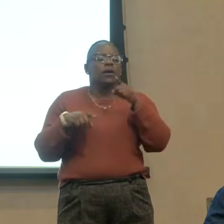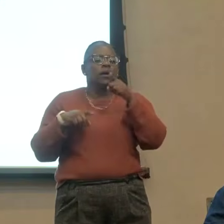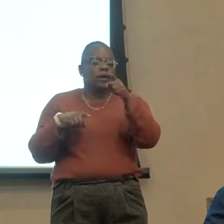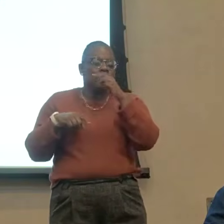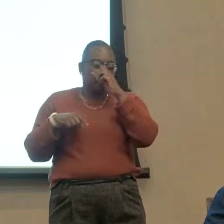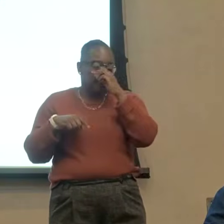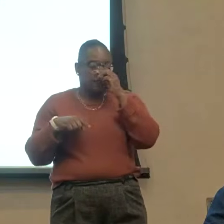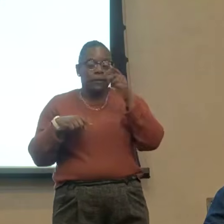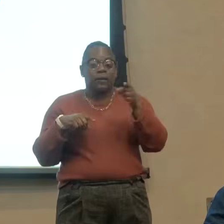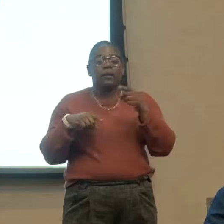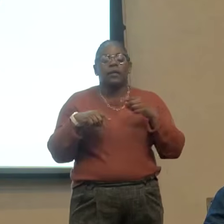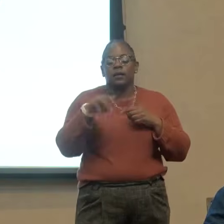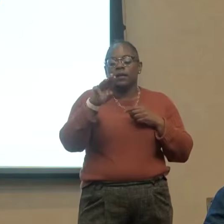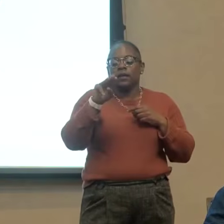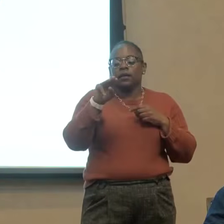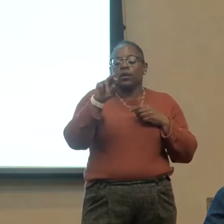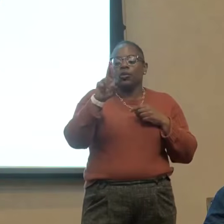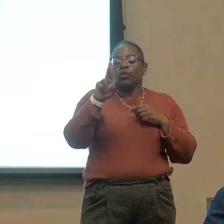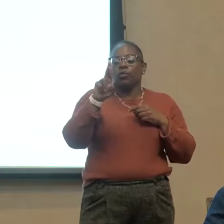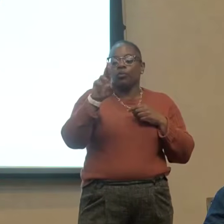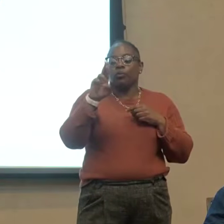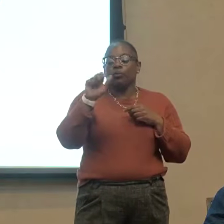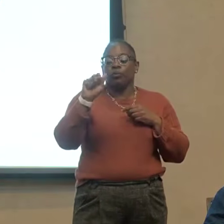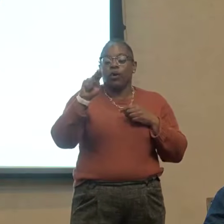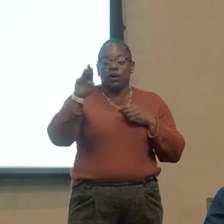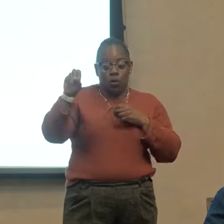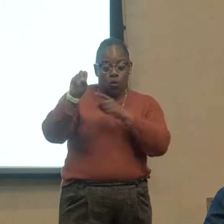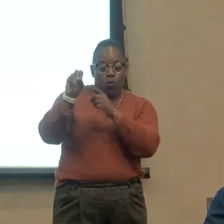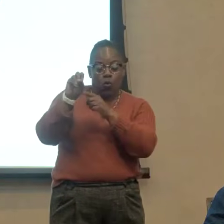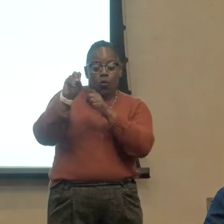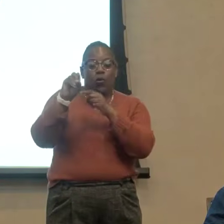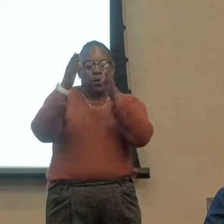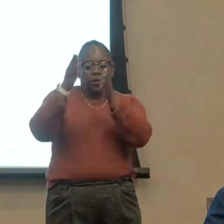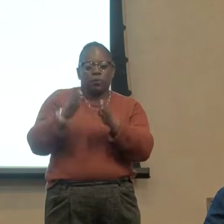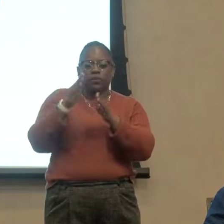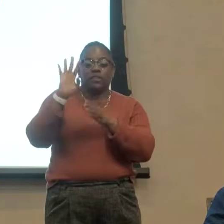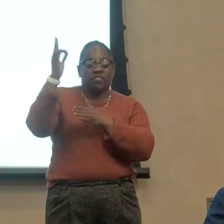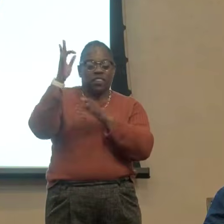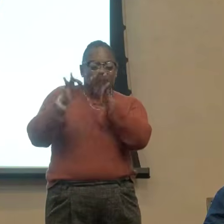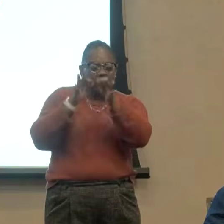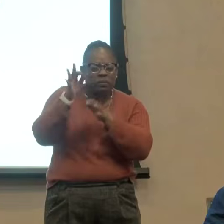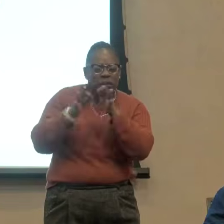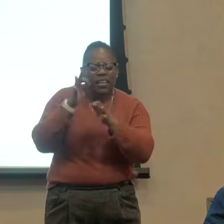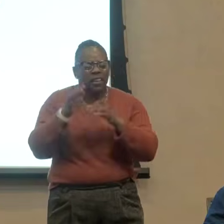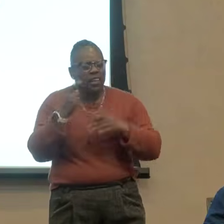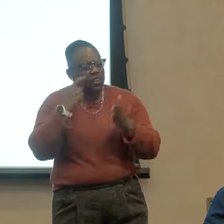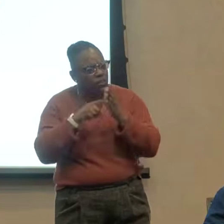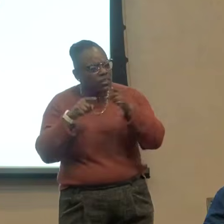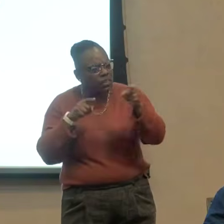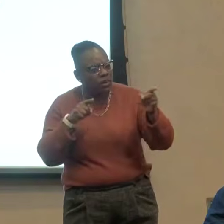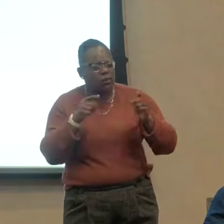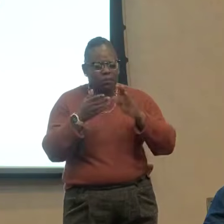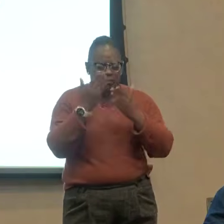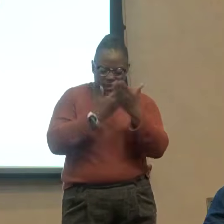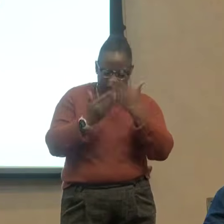phenomenon. It's named after Maurice Raynaud, who described it in France in the 1870s. And he always said